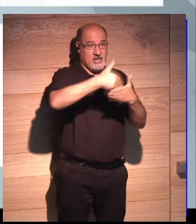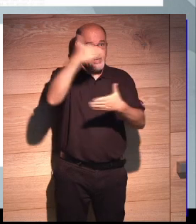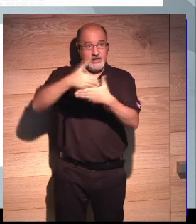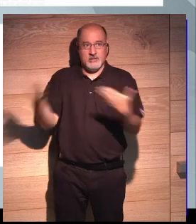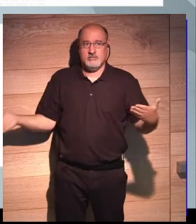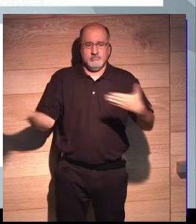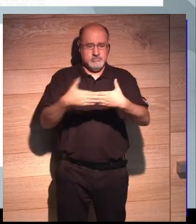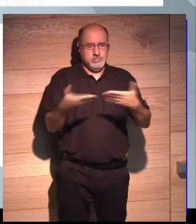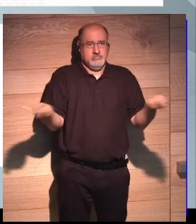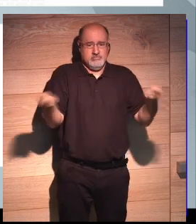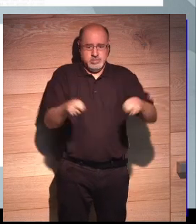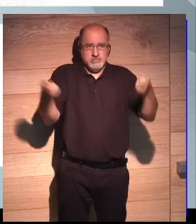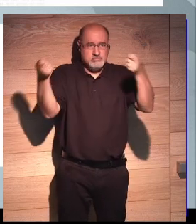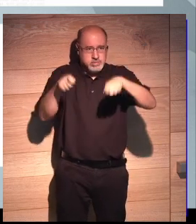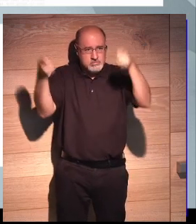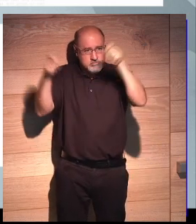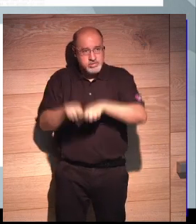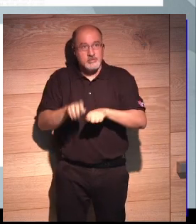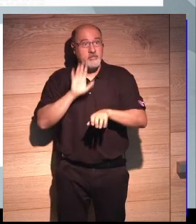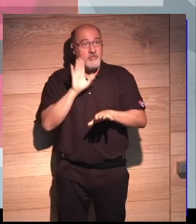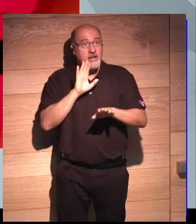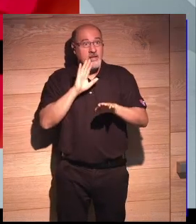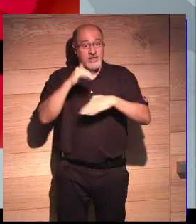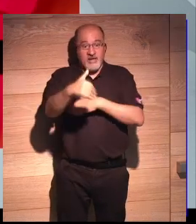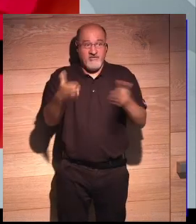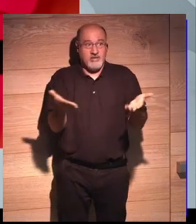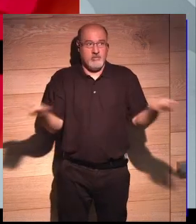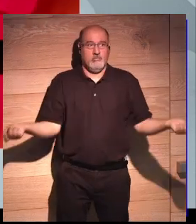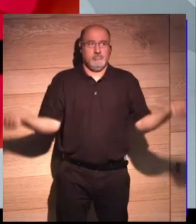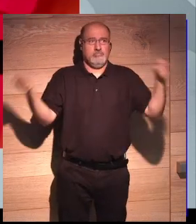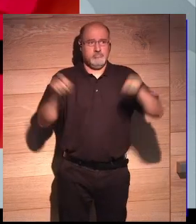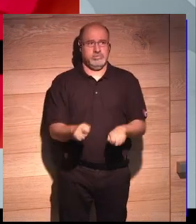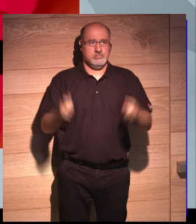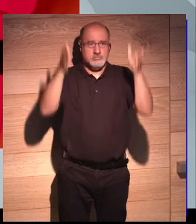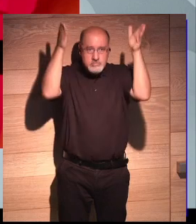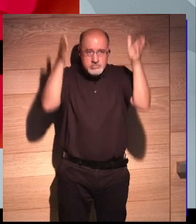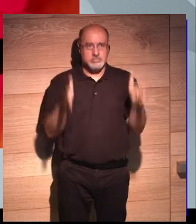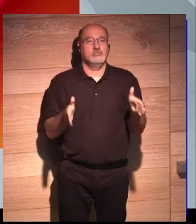was hibiscus tea. We had a popping candy.